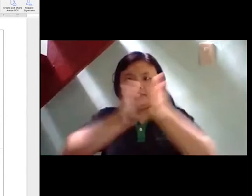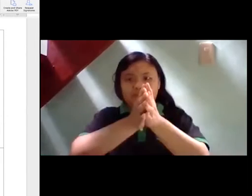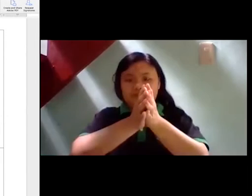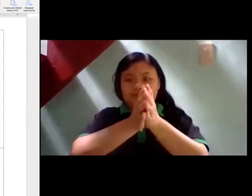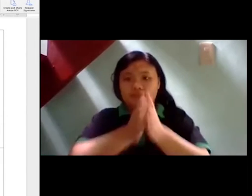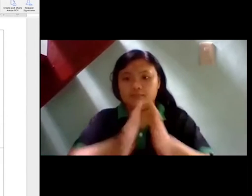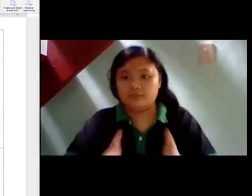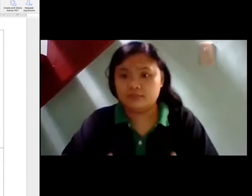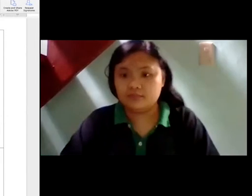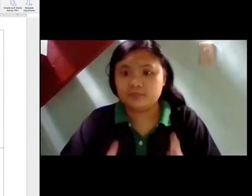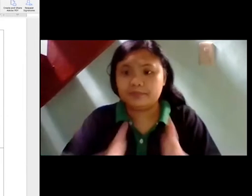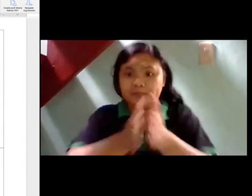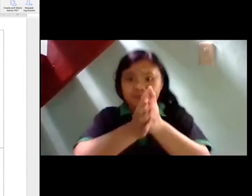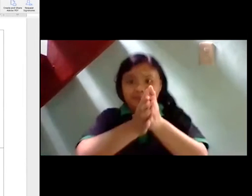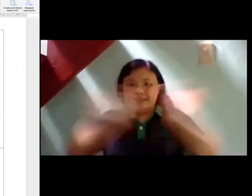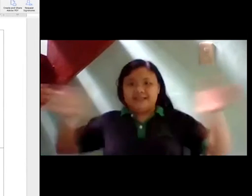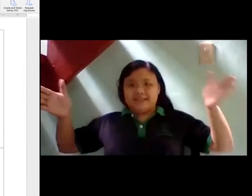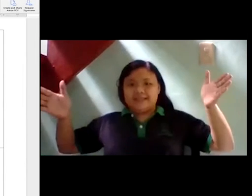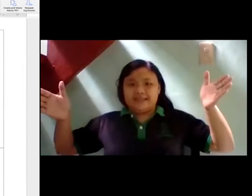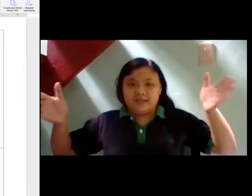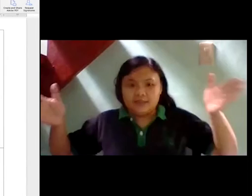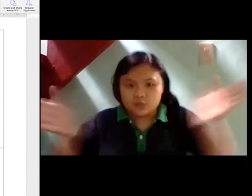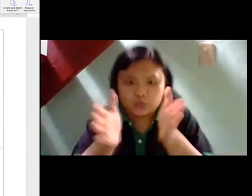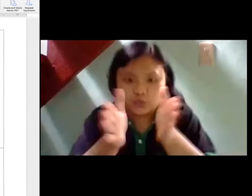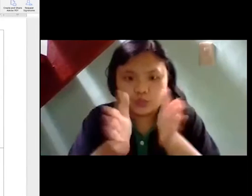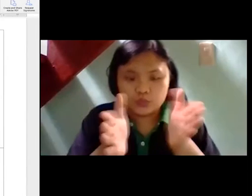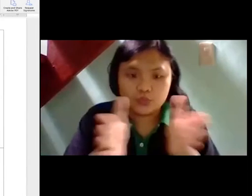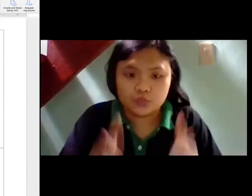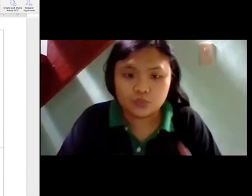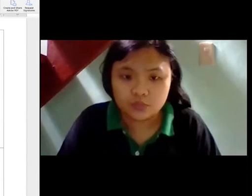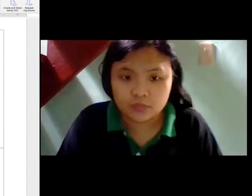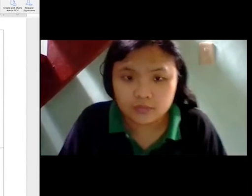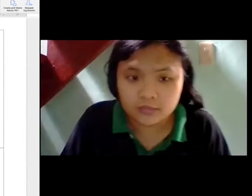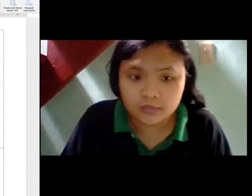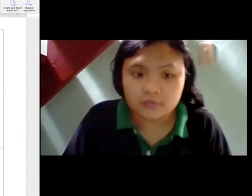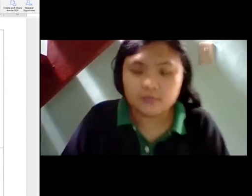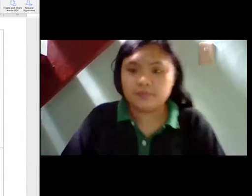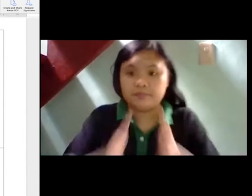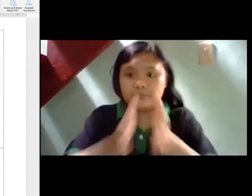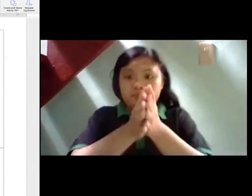So big, small. Facial expression?